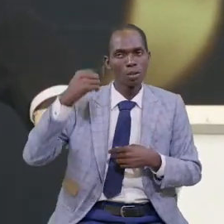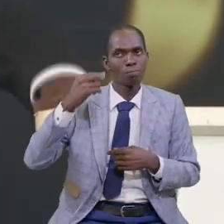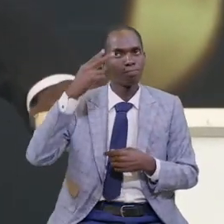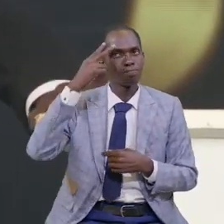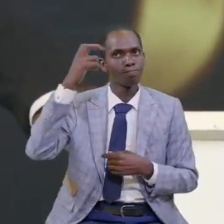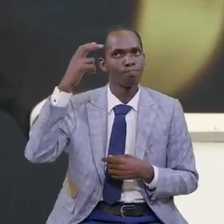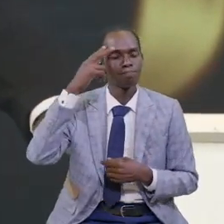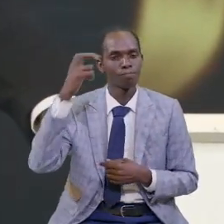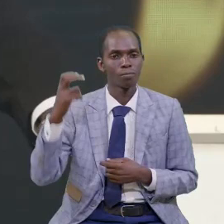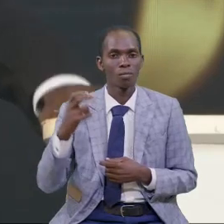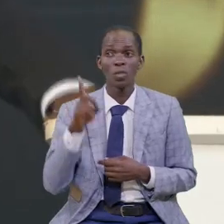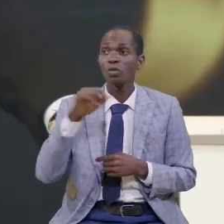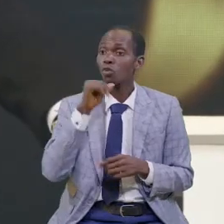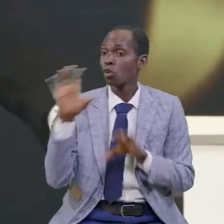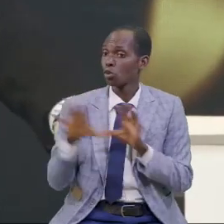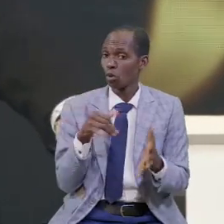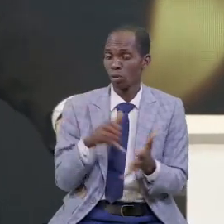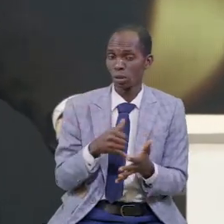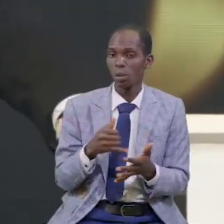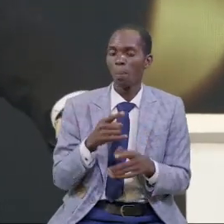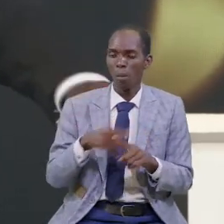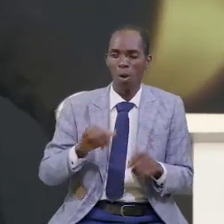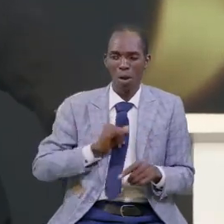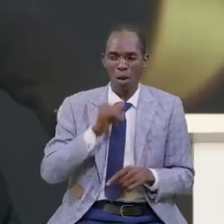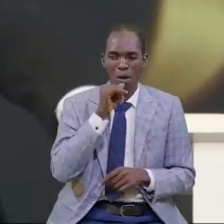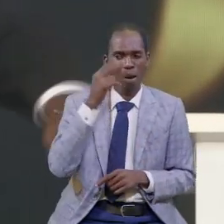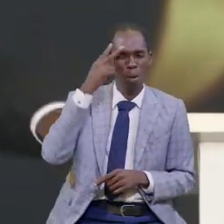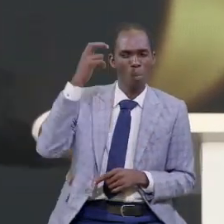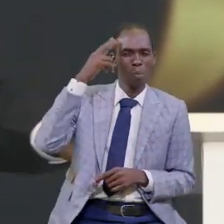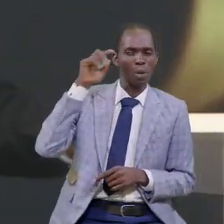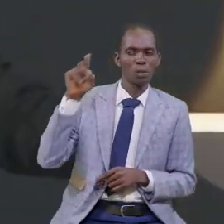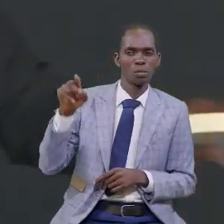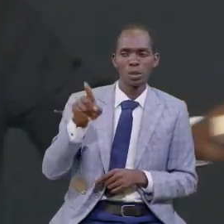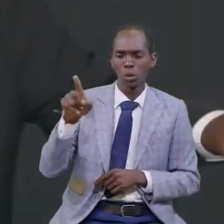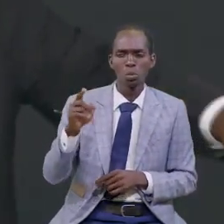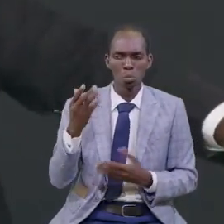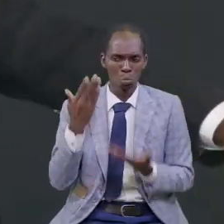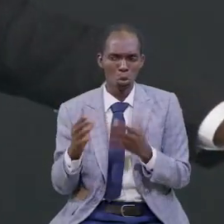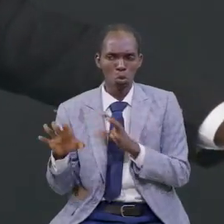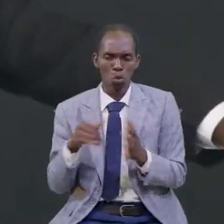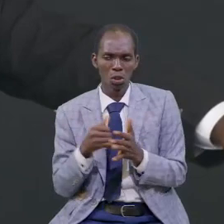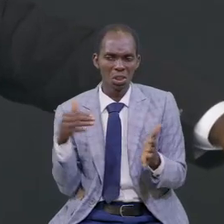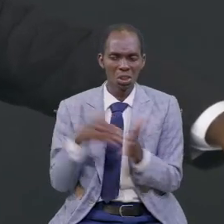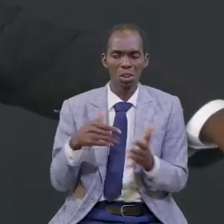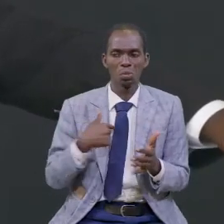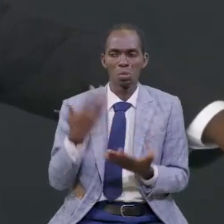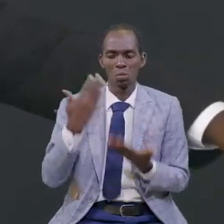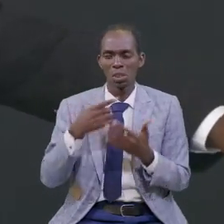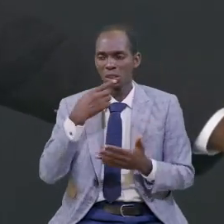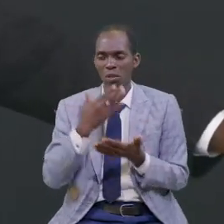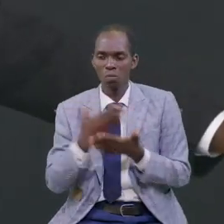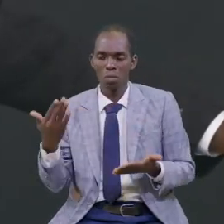him. He may say something about me. He may do something against me. Before he does it, they have